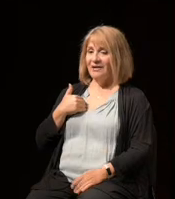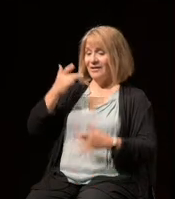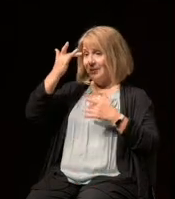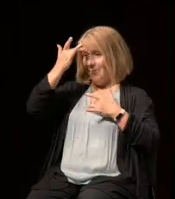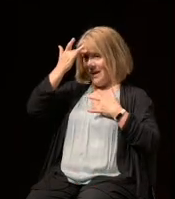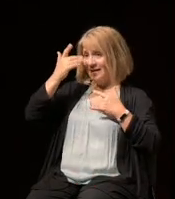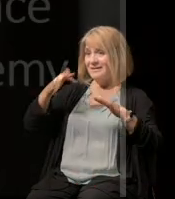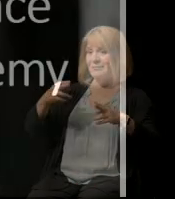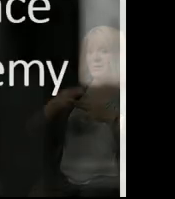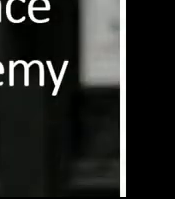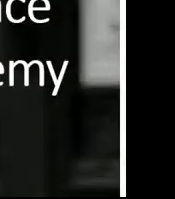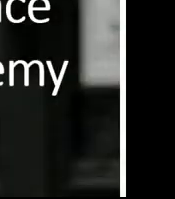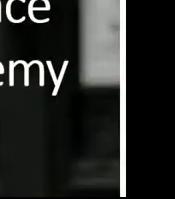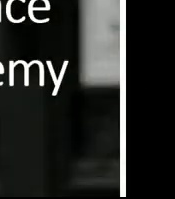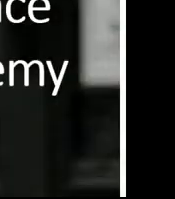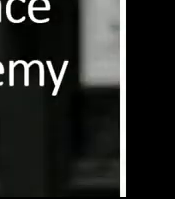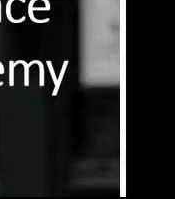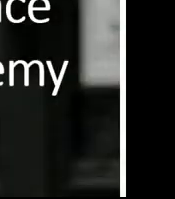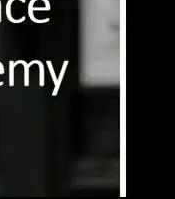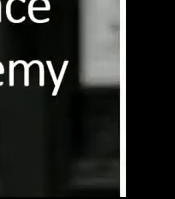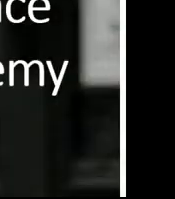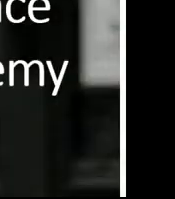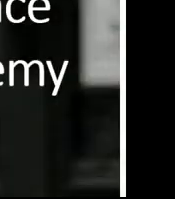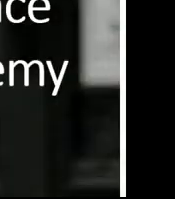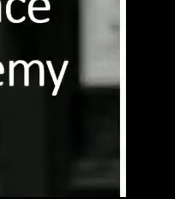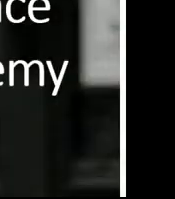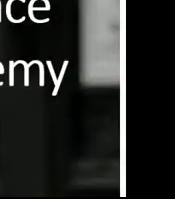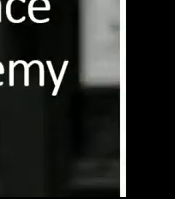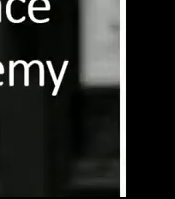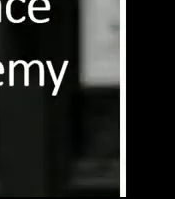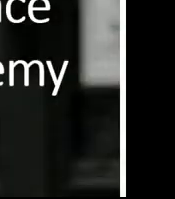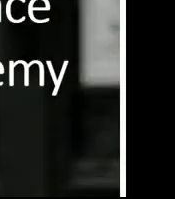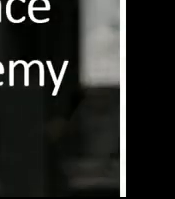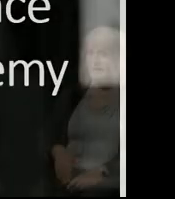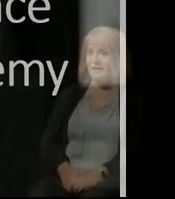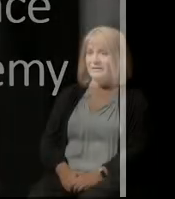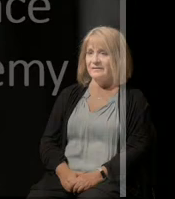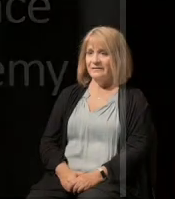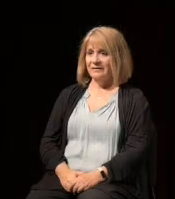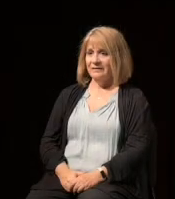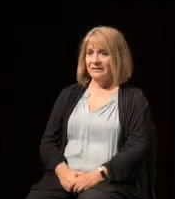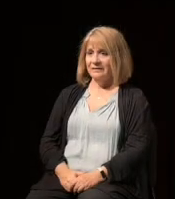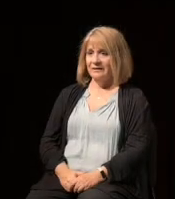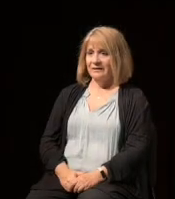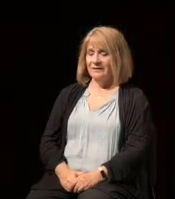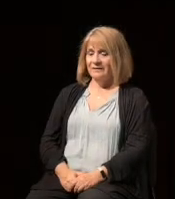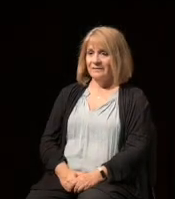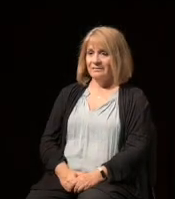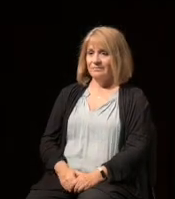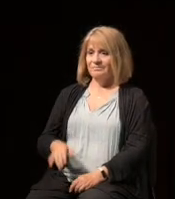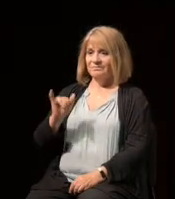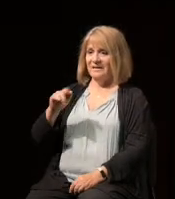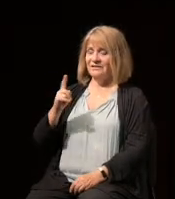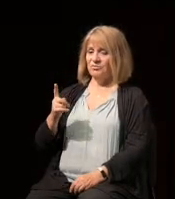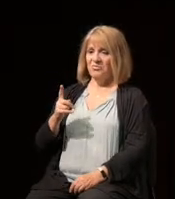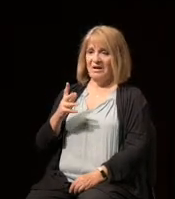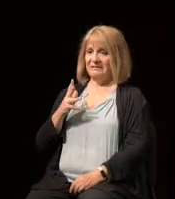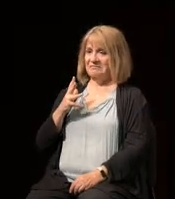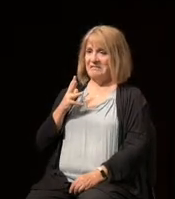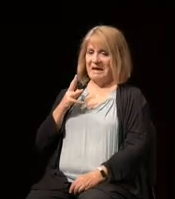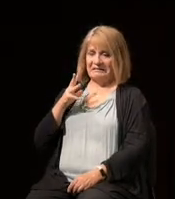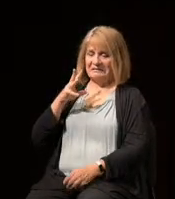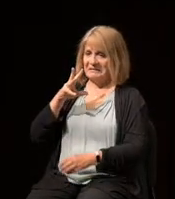racism. And there is no vaccine for that. It is one that engulfs most of our